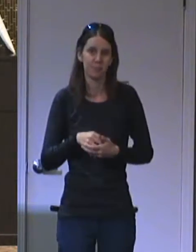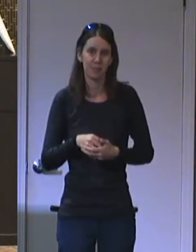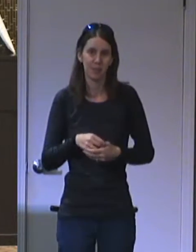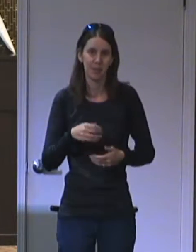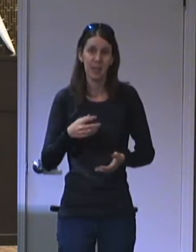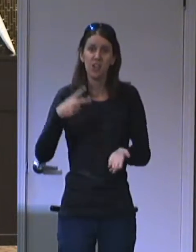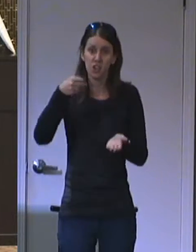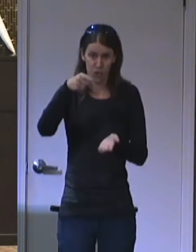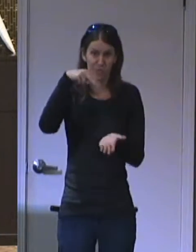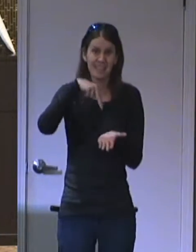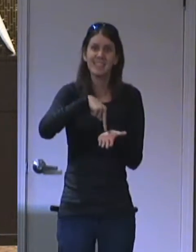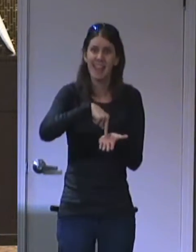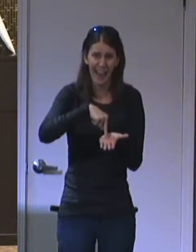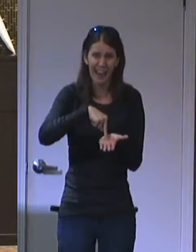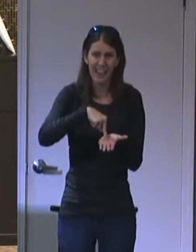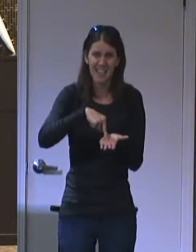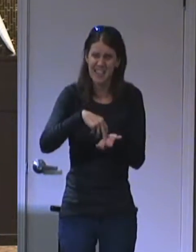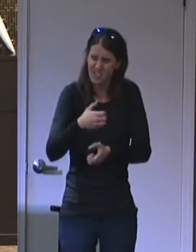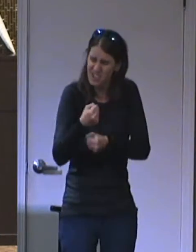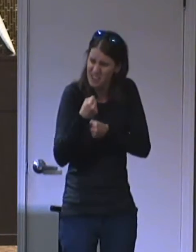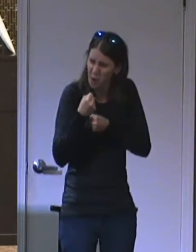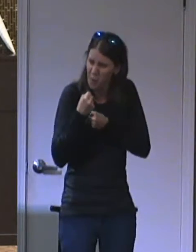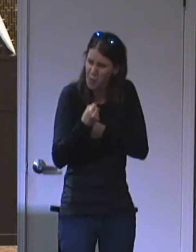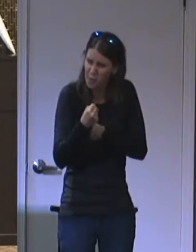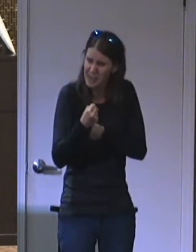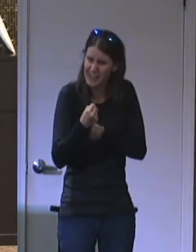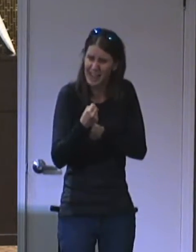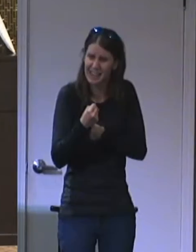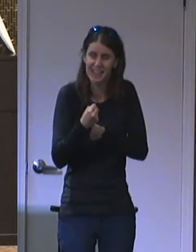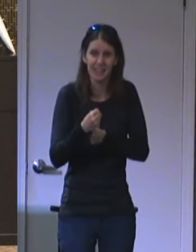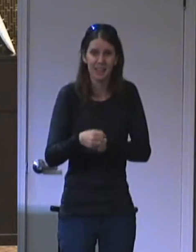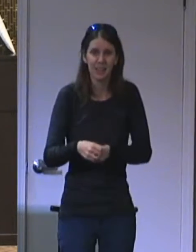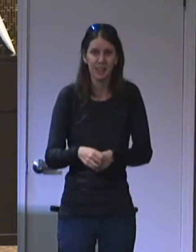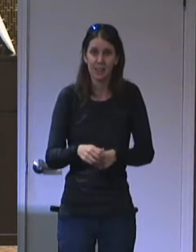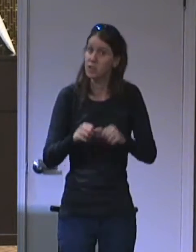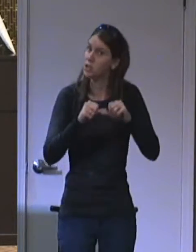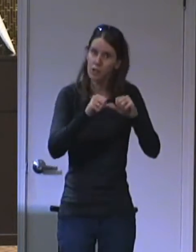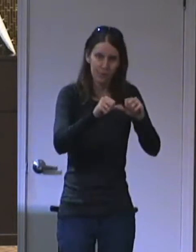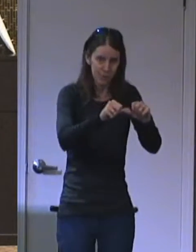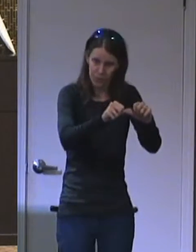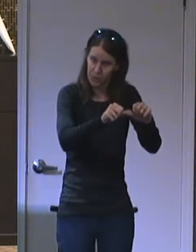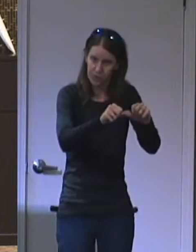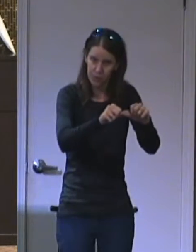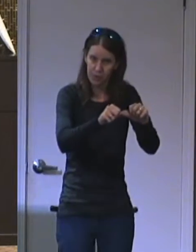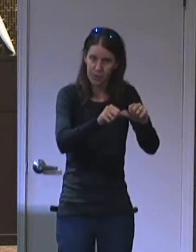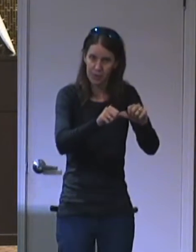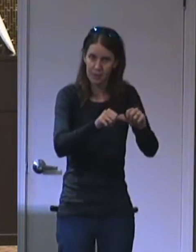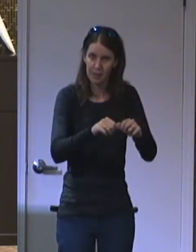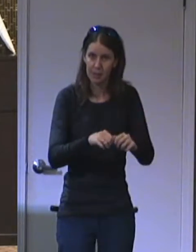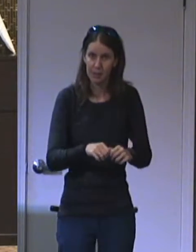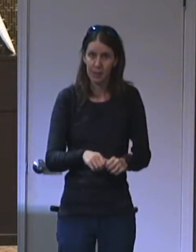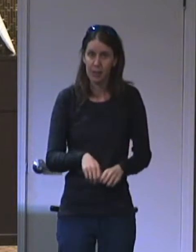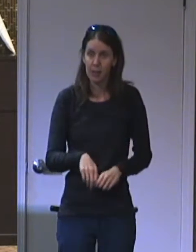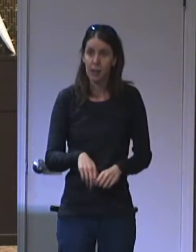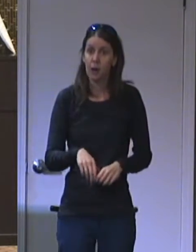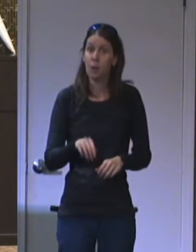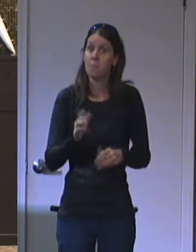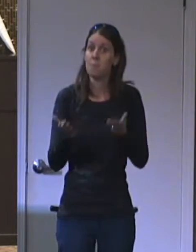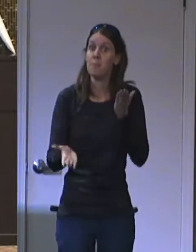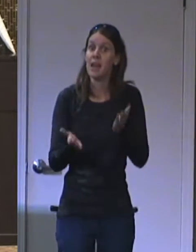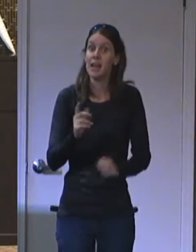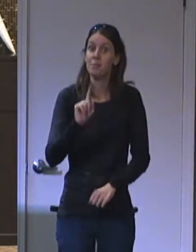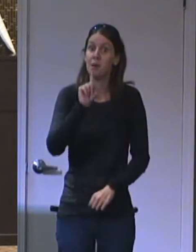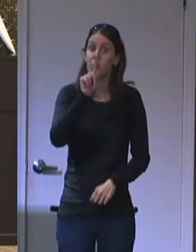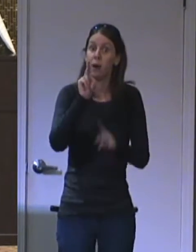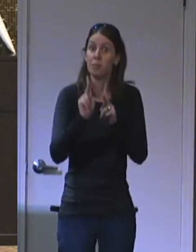be standing there, you may be just holding fast, not being able to press forward, because somebody is watching